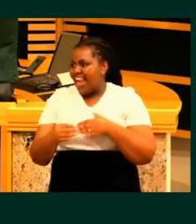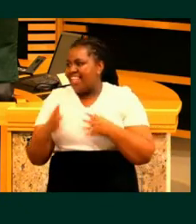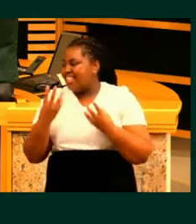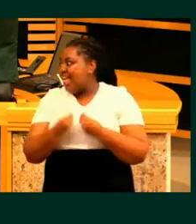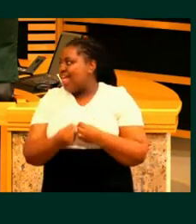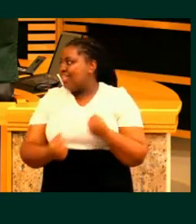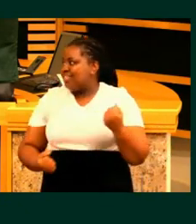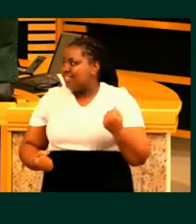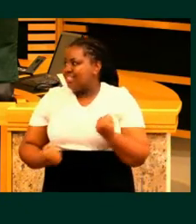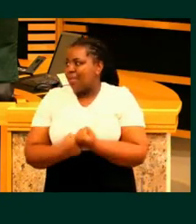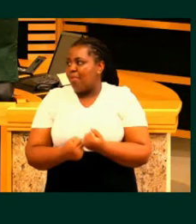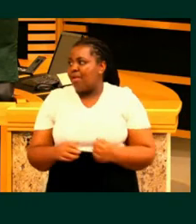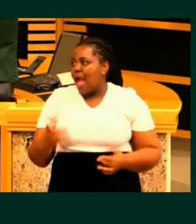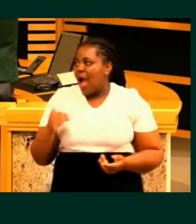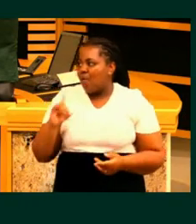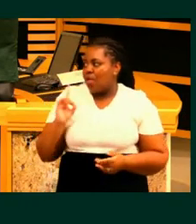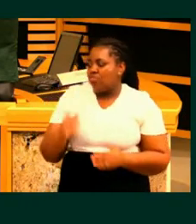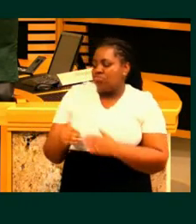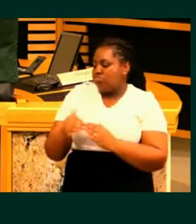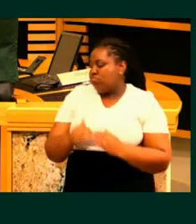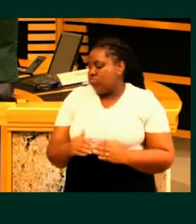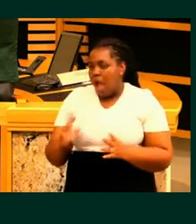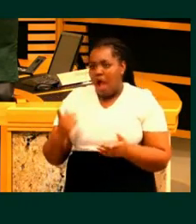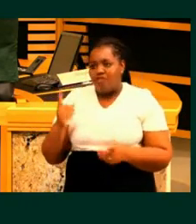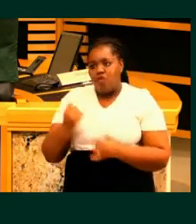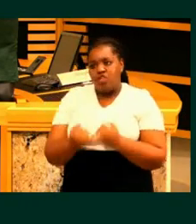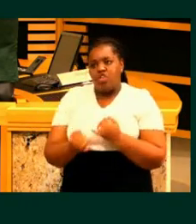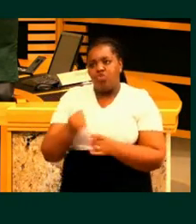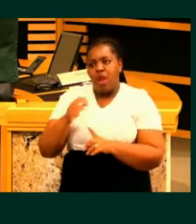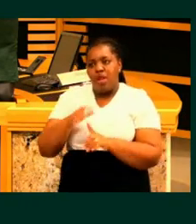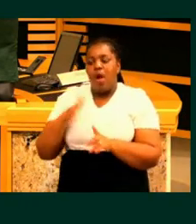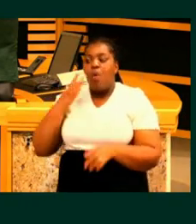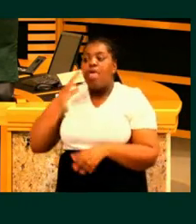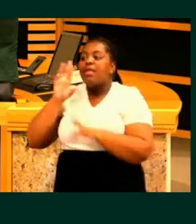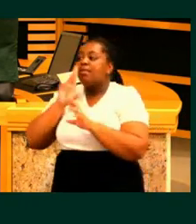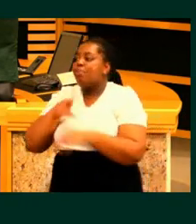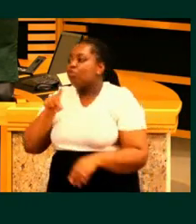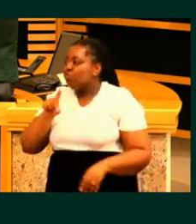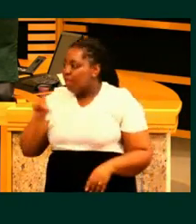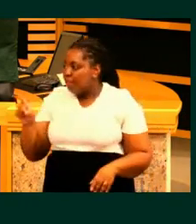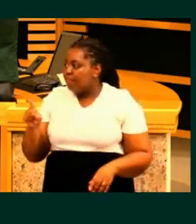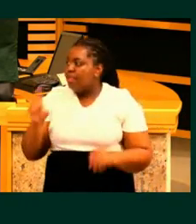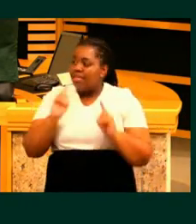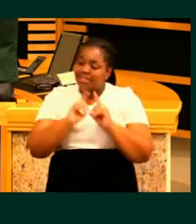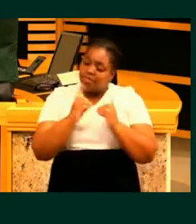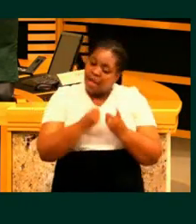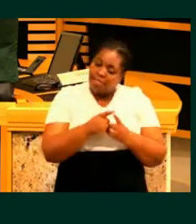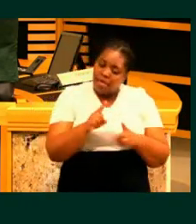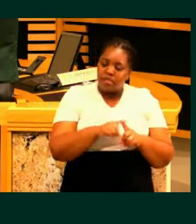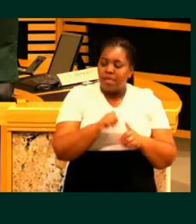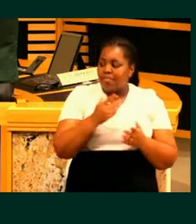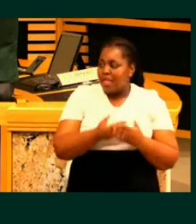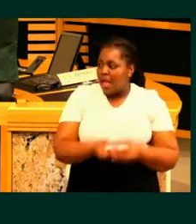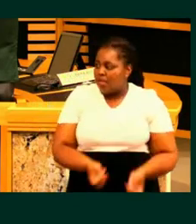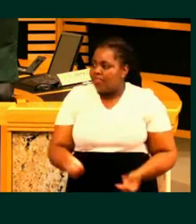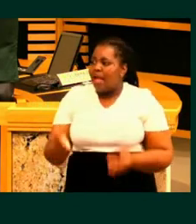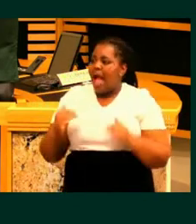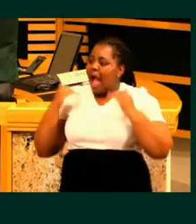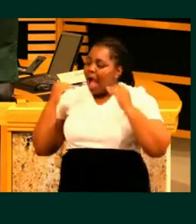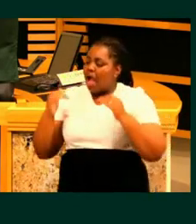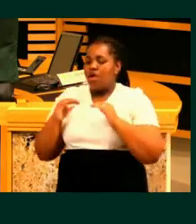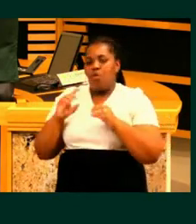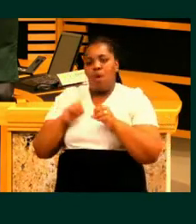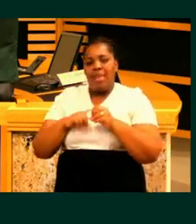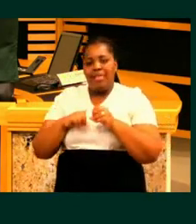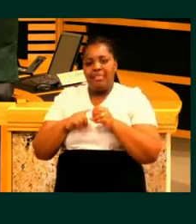on how they should handle sexual harassment when reported to them Department can also provide high quality